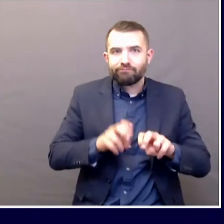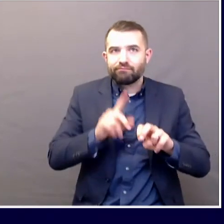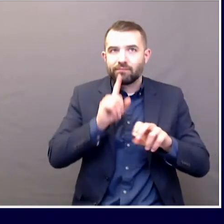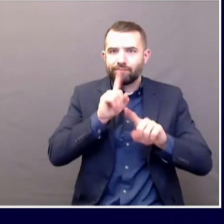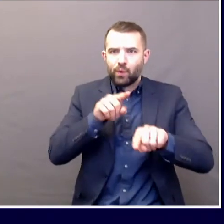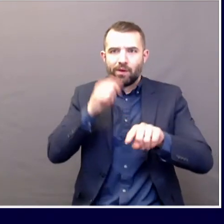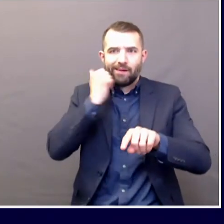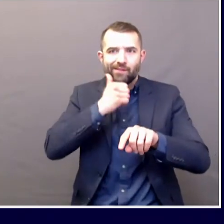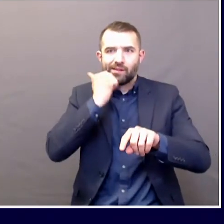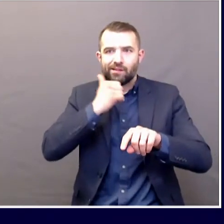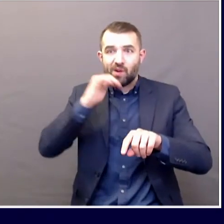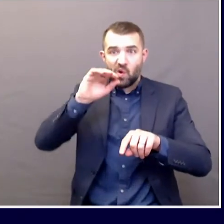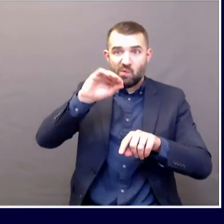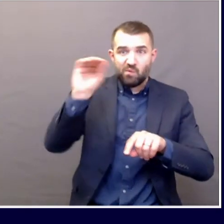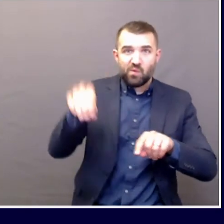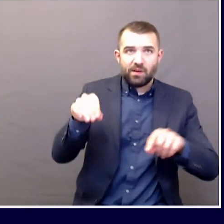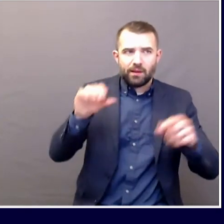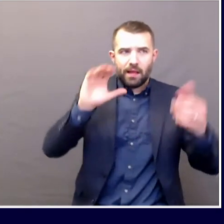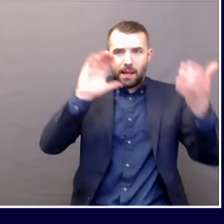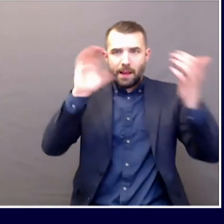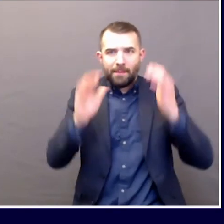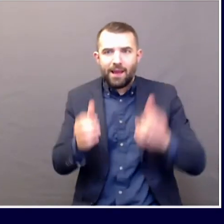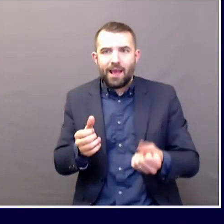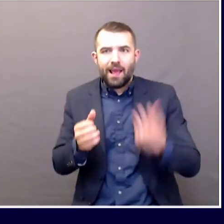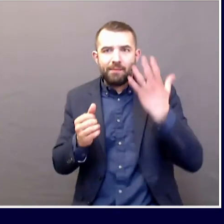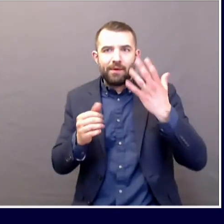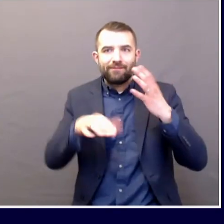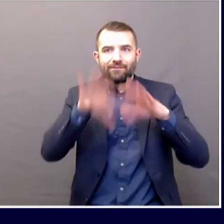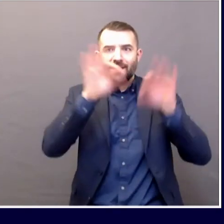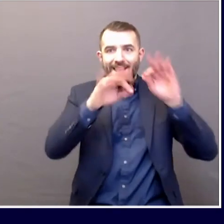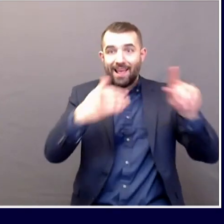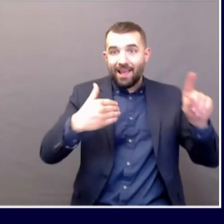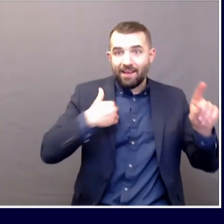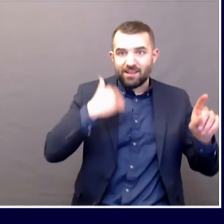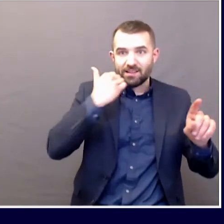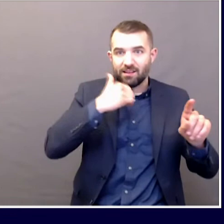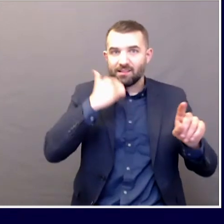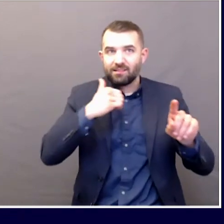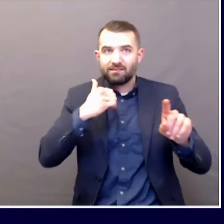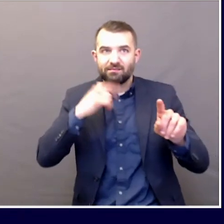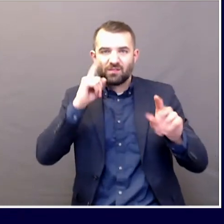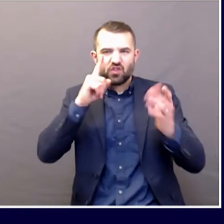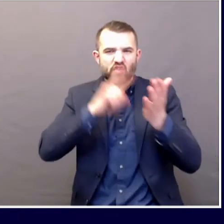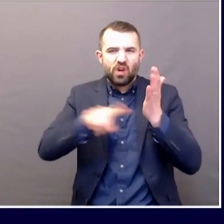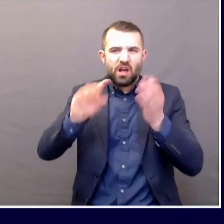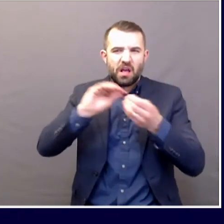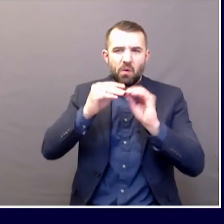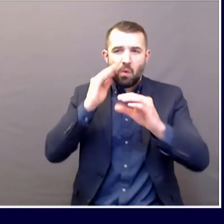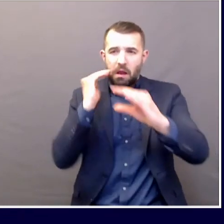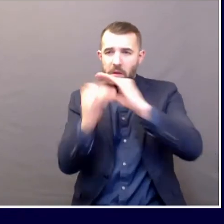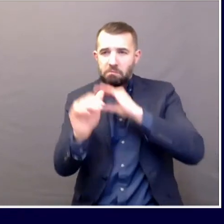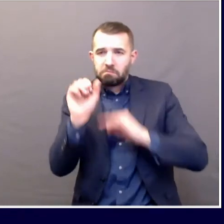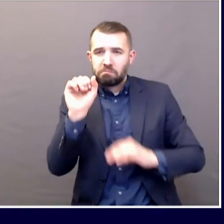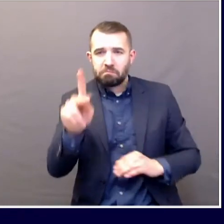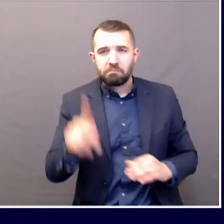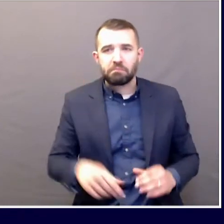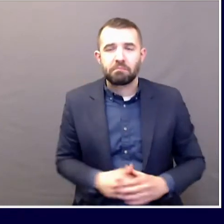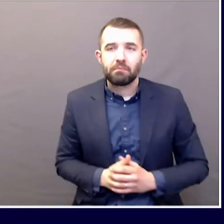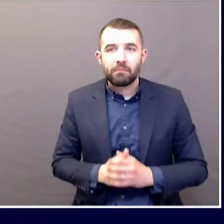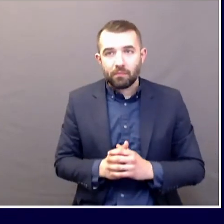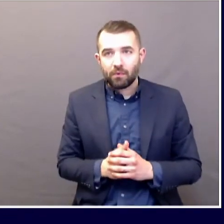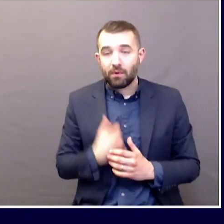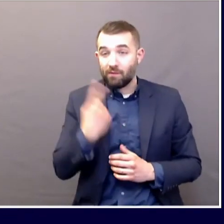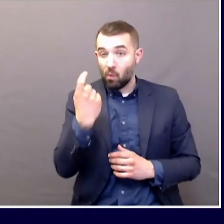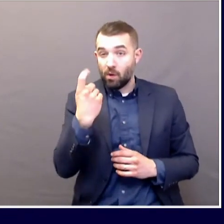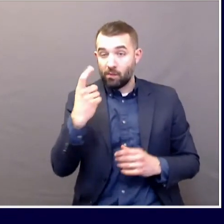up against daily positives, we'll check and I'll get back to you. Okay, and can I ask a question from a listener quickly? Sure.